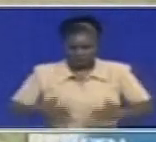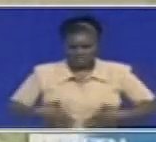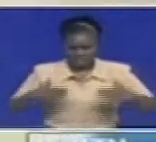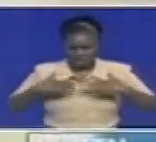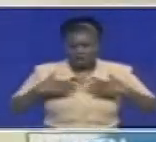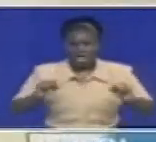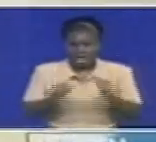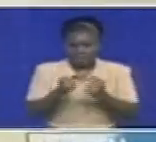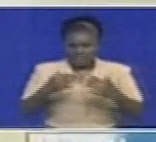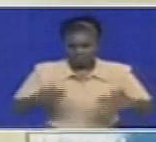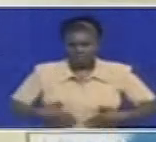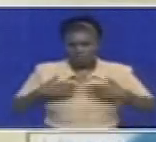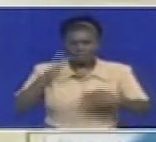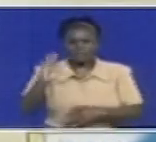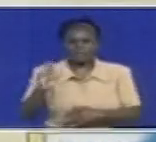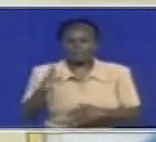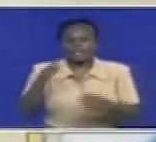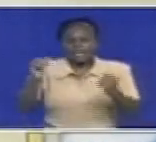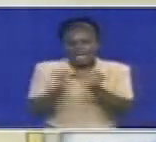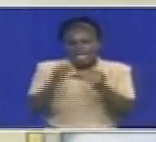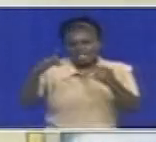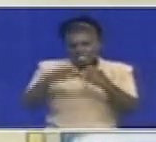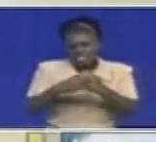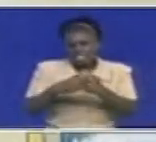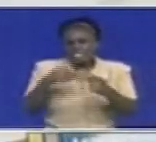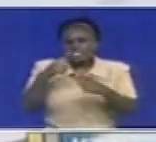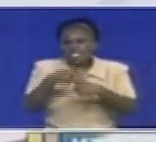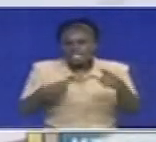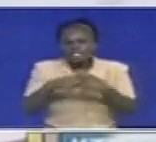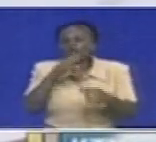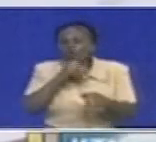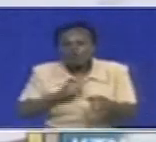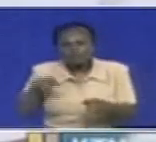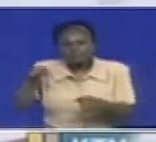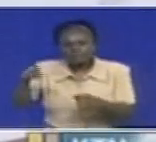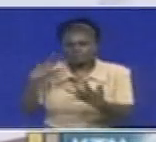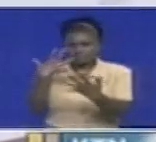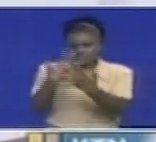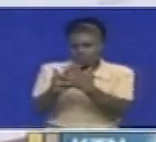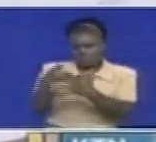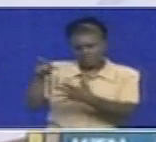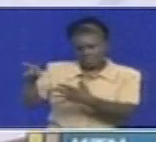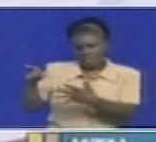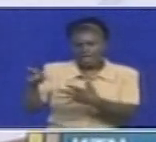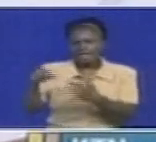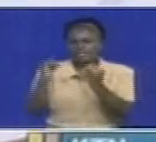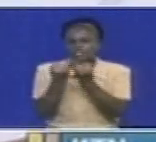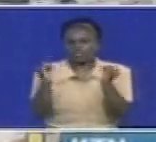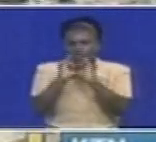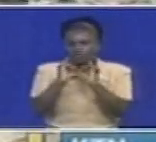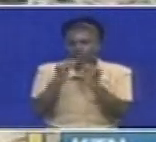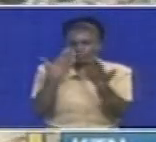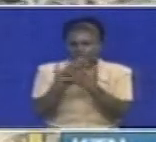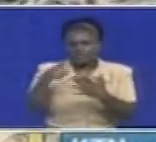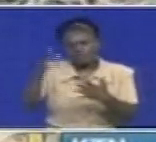the body. 18-year-old James Were, not his real name, is an inmate at the Shikusa Boston Institution, and he knows